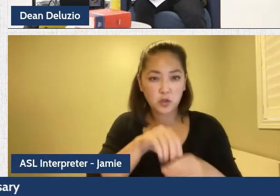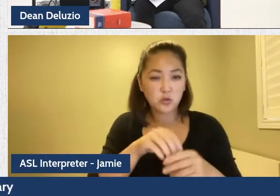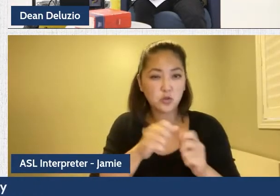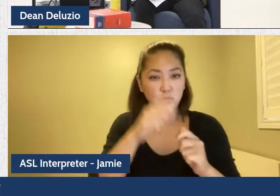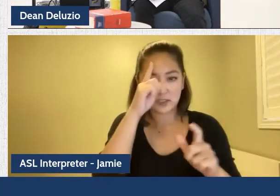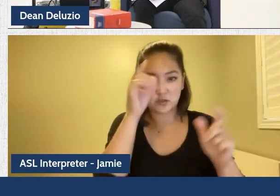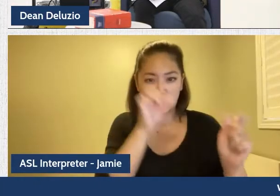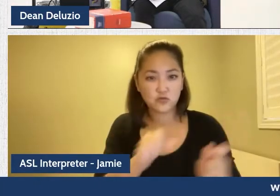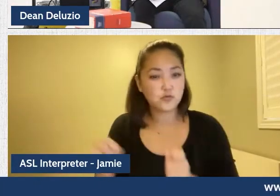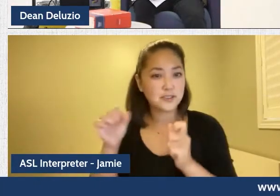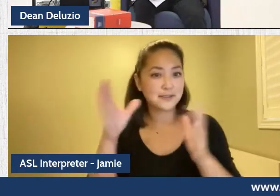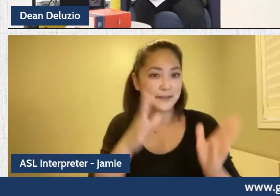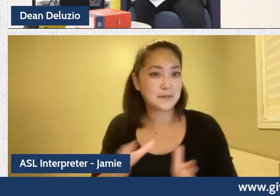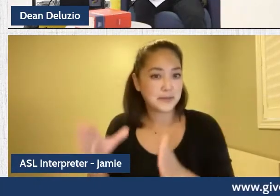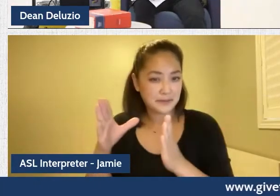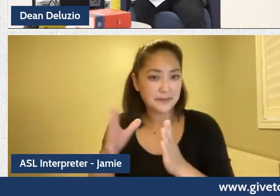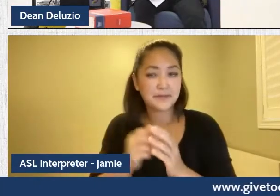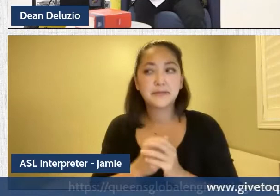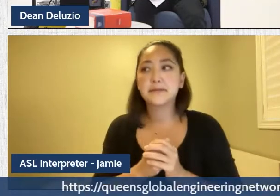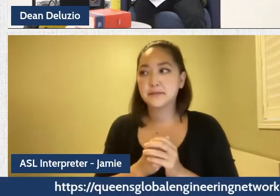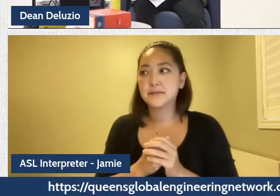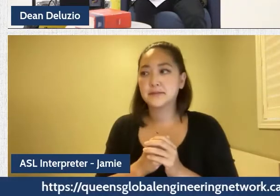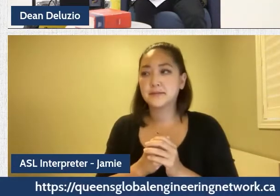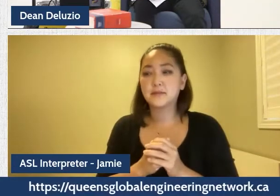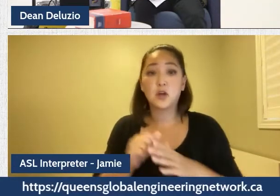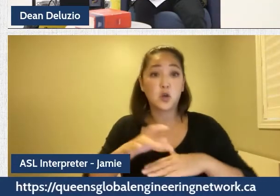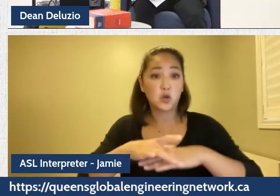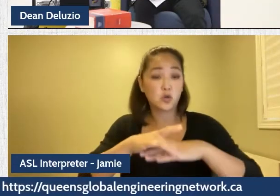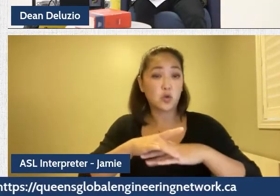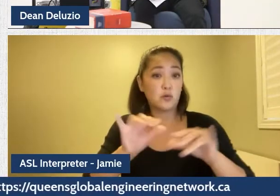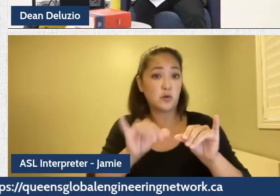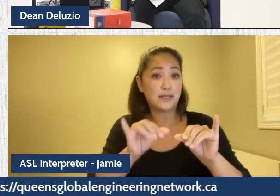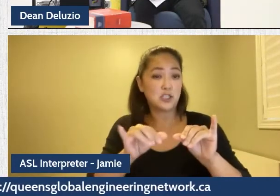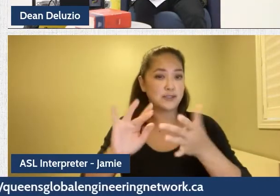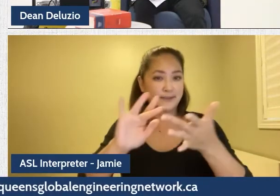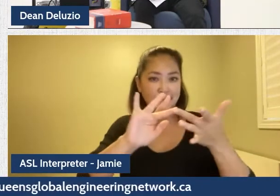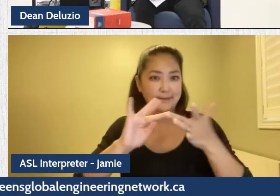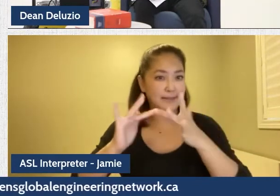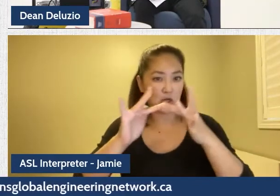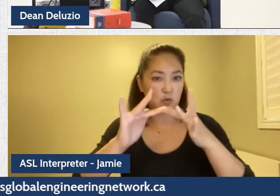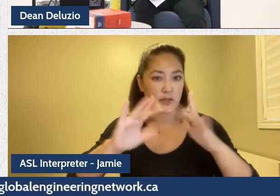few things. First is join the Global Engineering Network. This is a